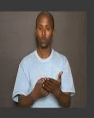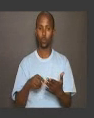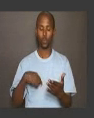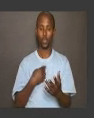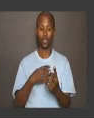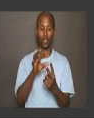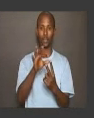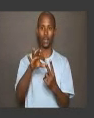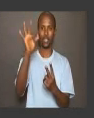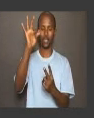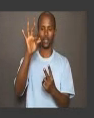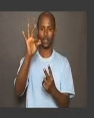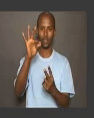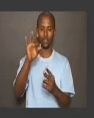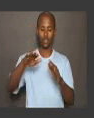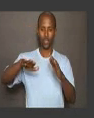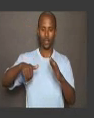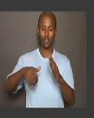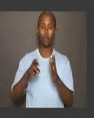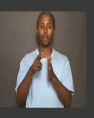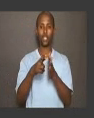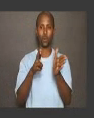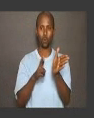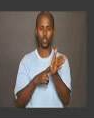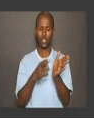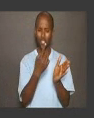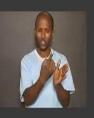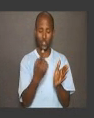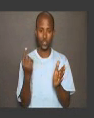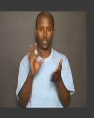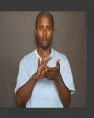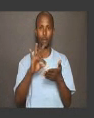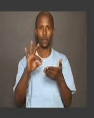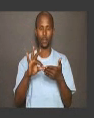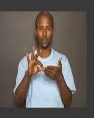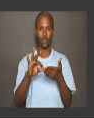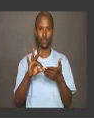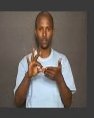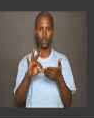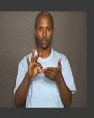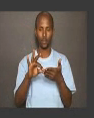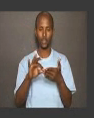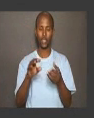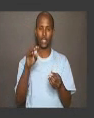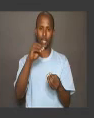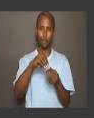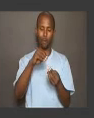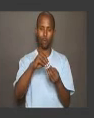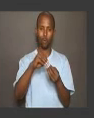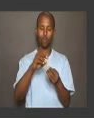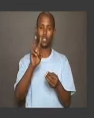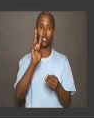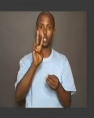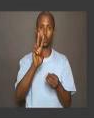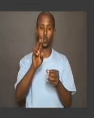Then we assign the rest by the rule that each number be